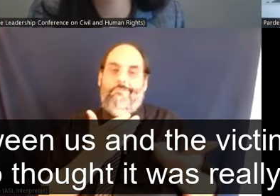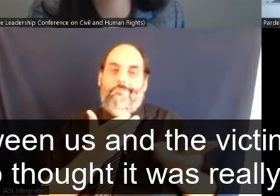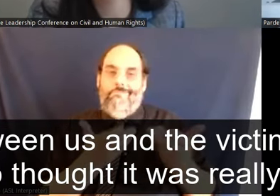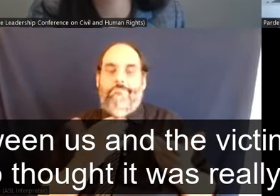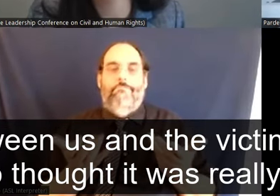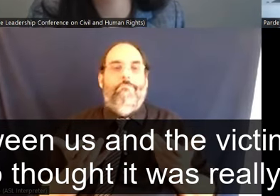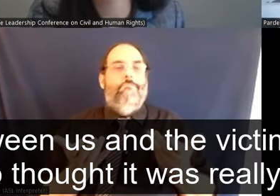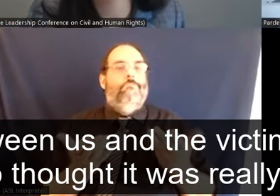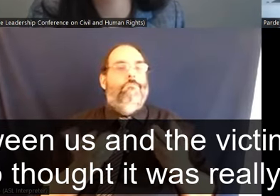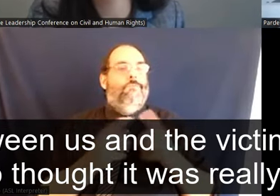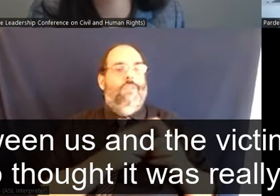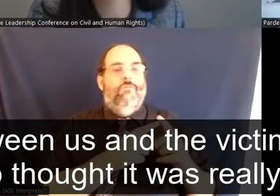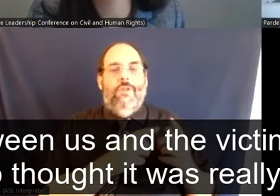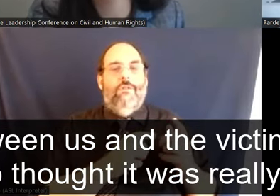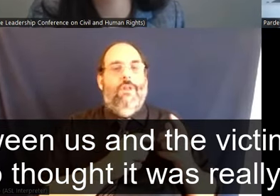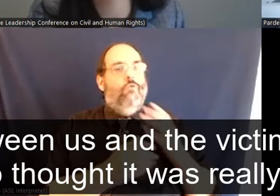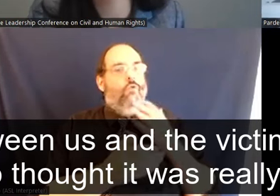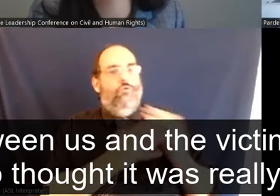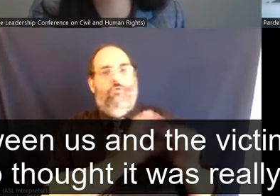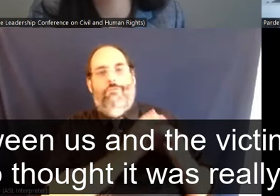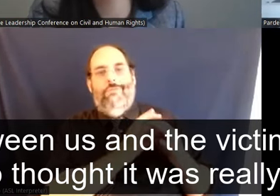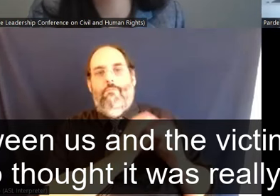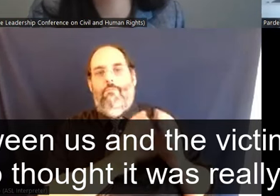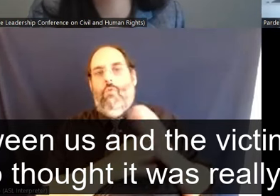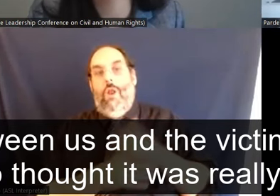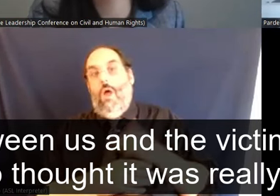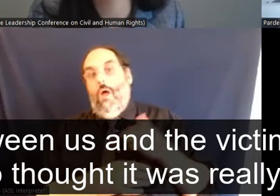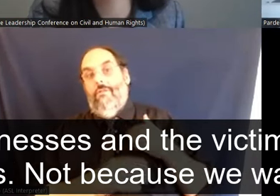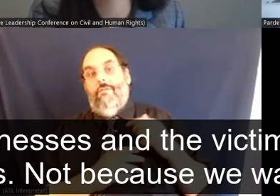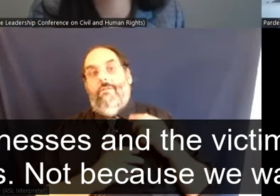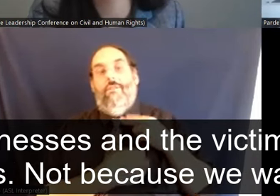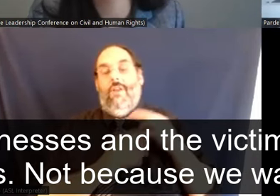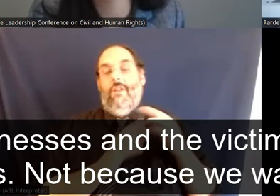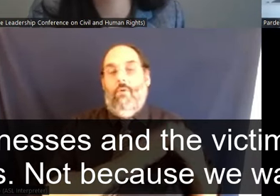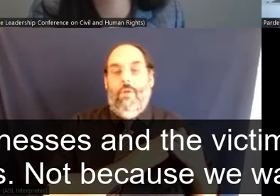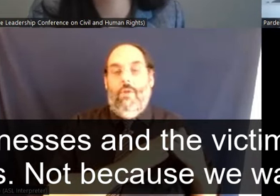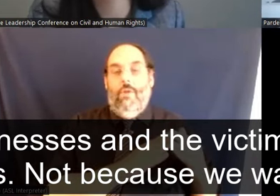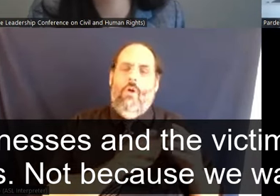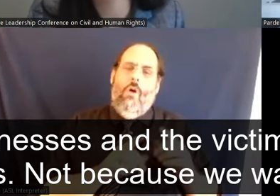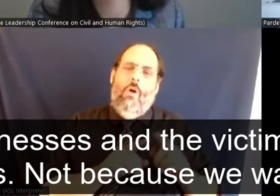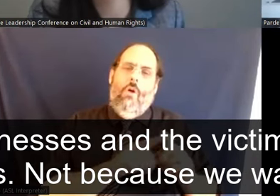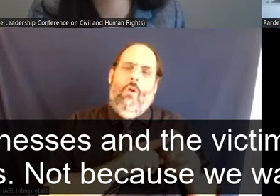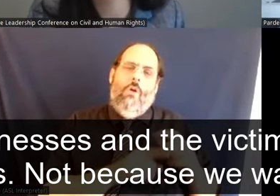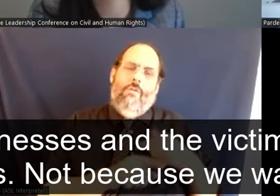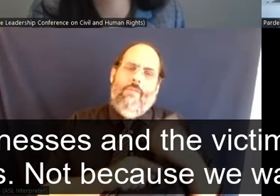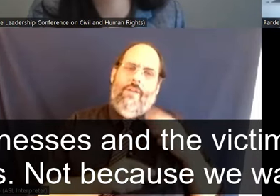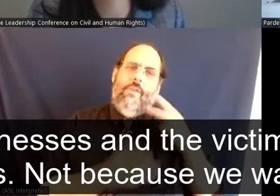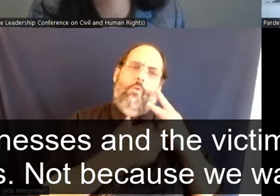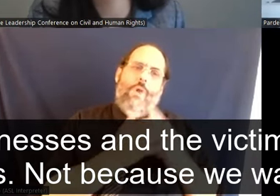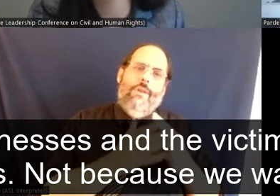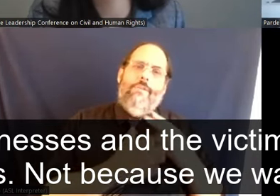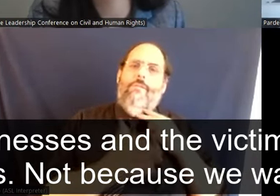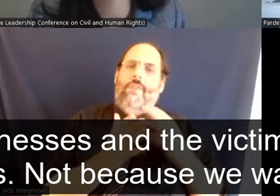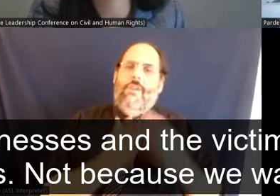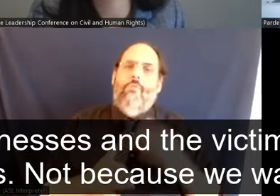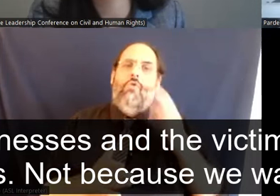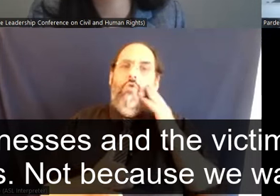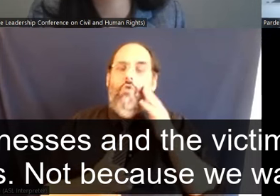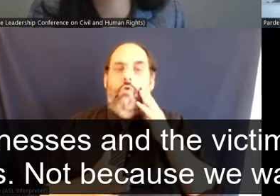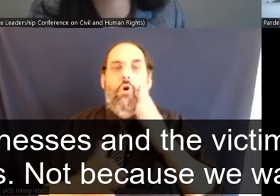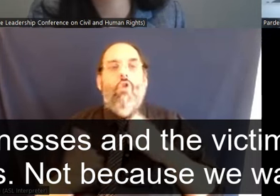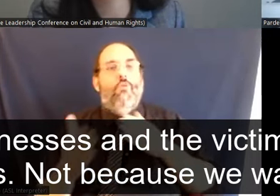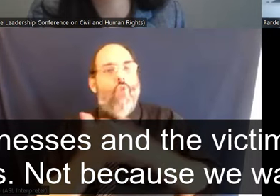and the victim community. But we also thought it was really important that the witnesses and the victims knew the